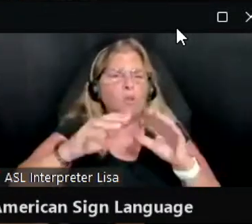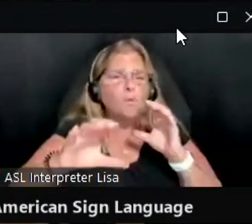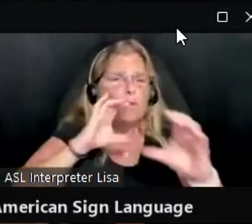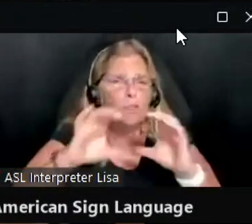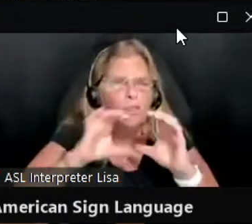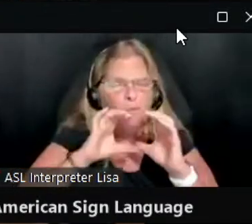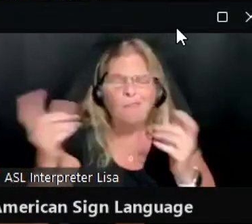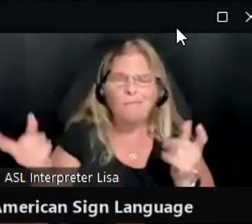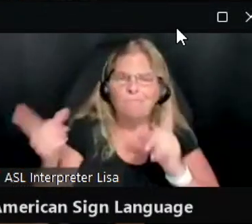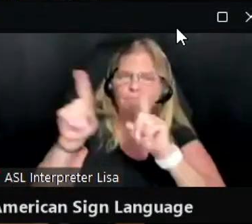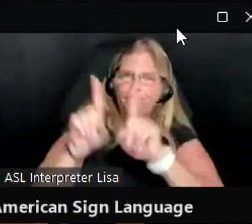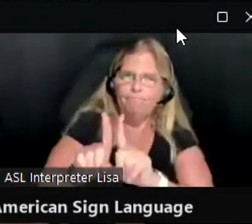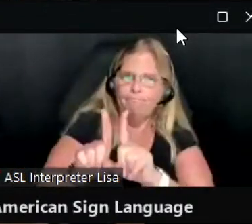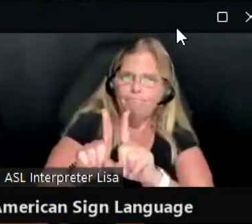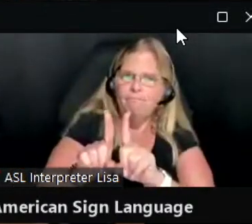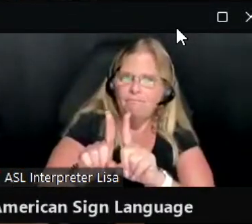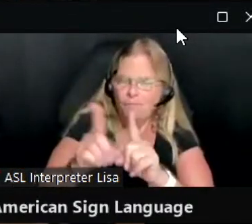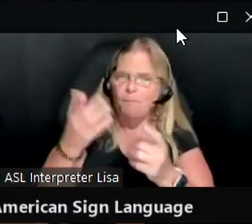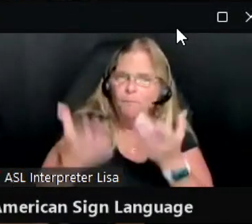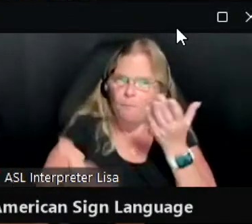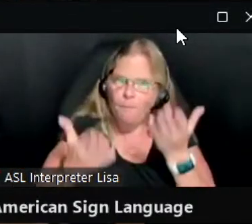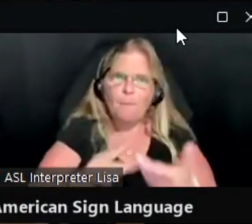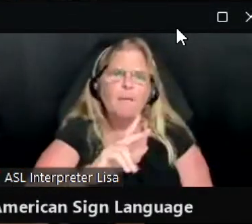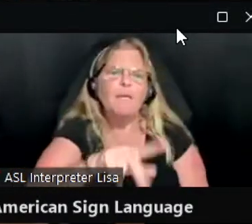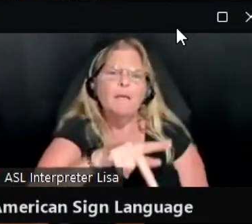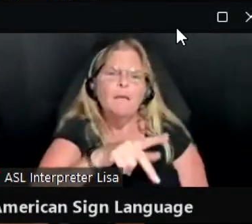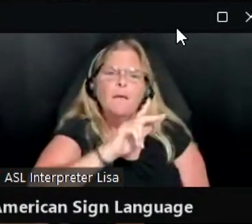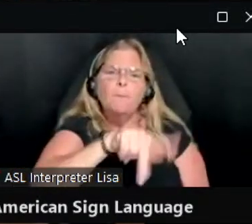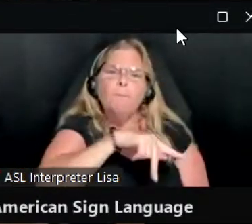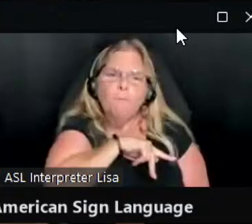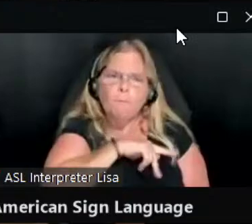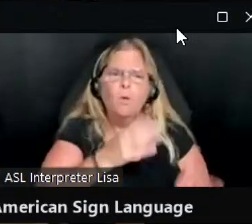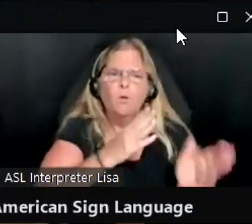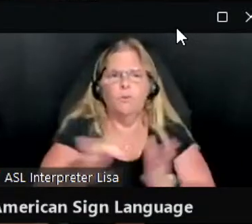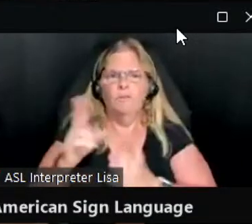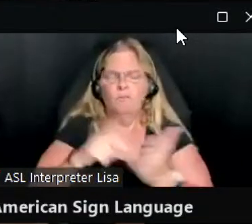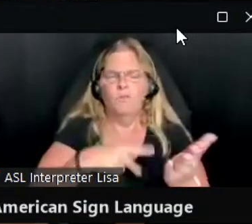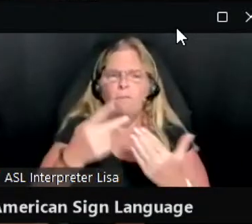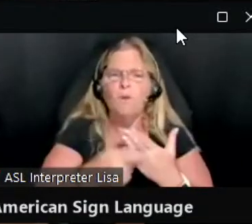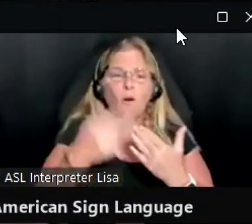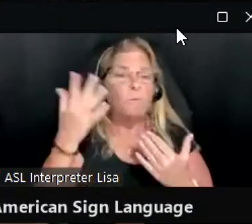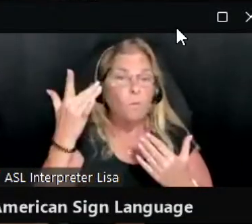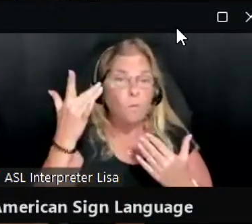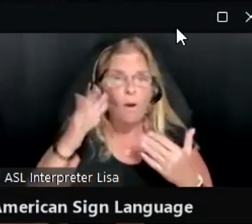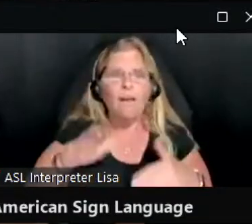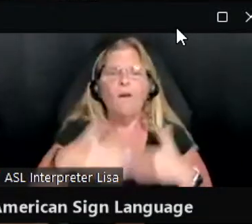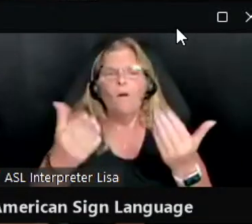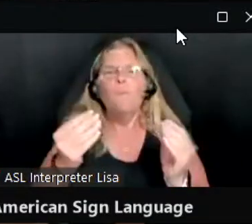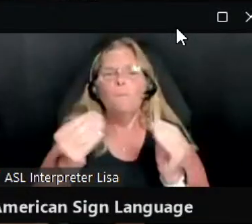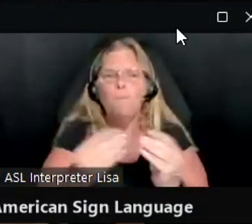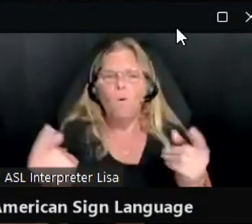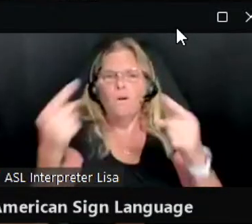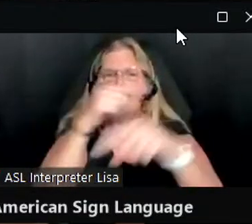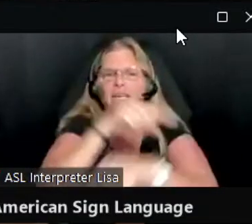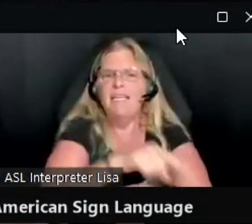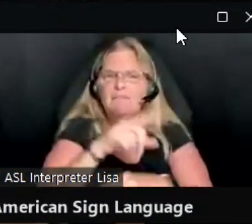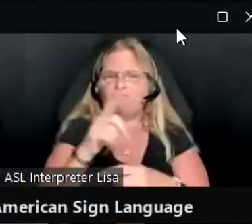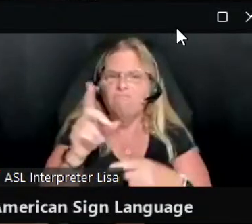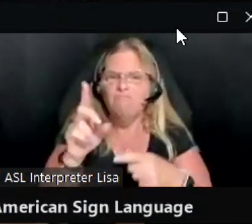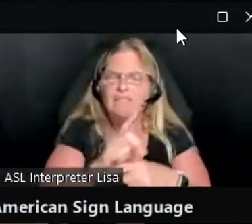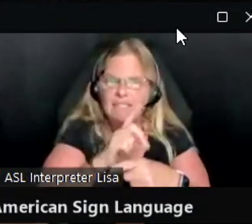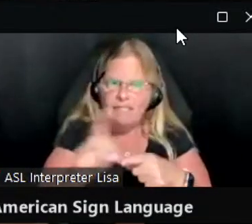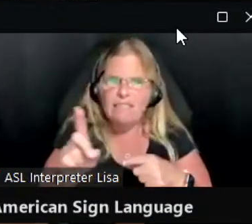thinking about ways to support personal prep programs to offer more interdisciplinary collaborative training programs would